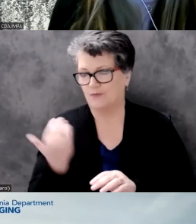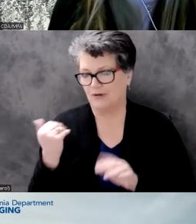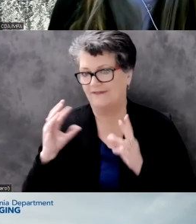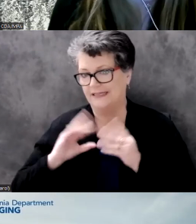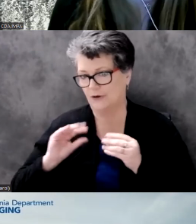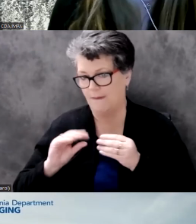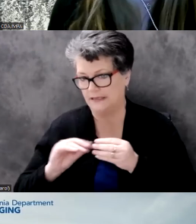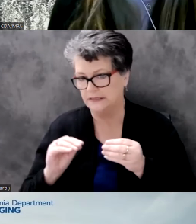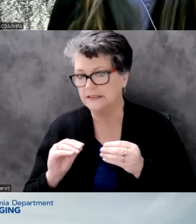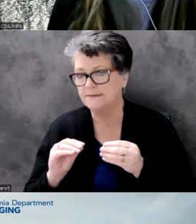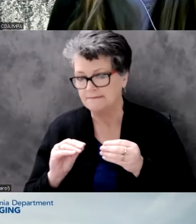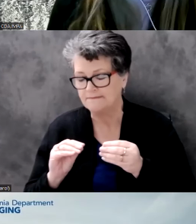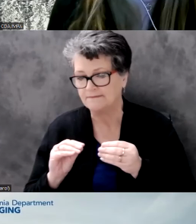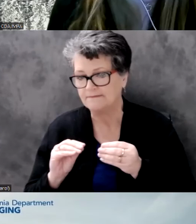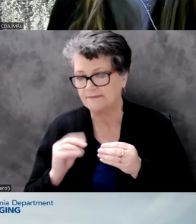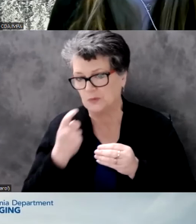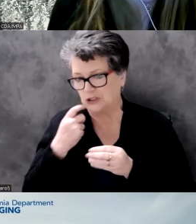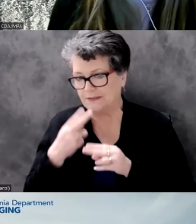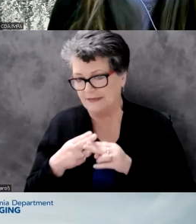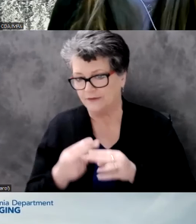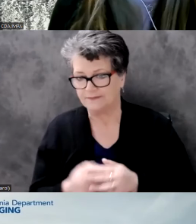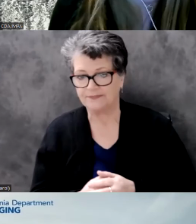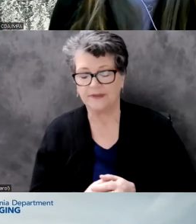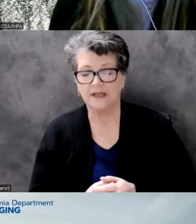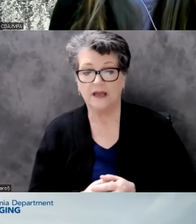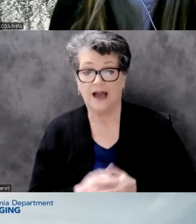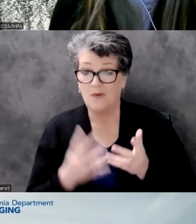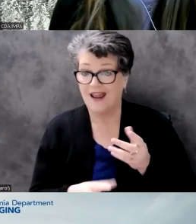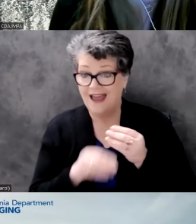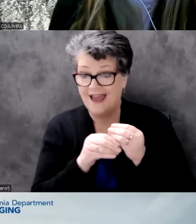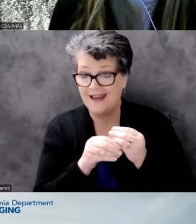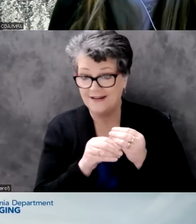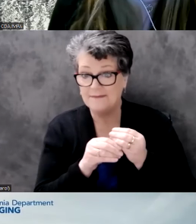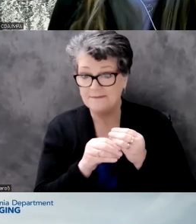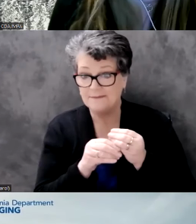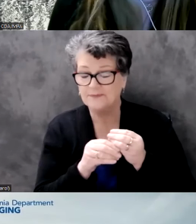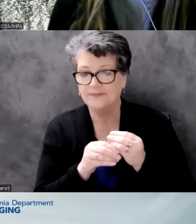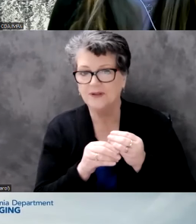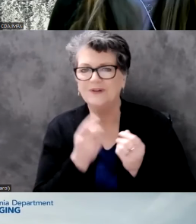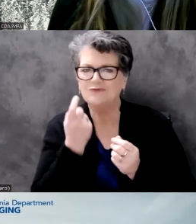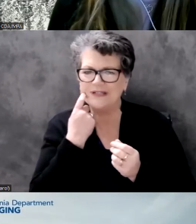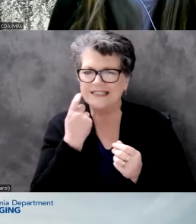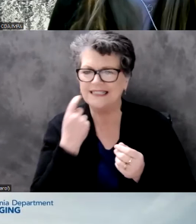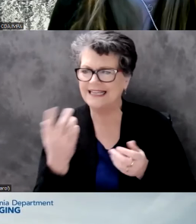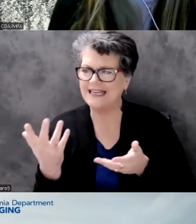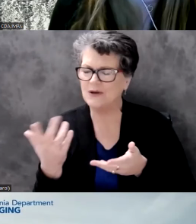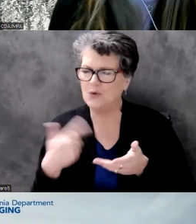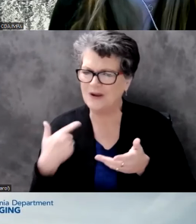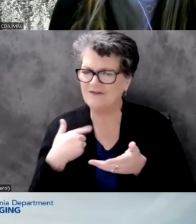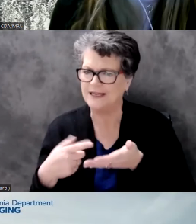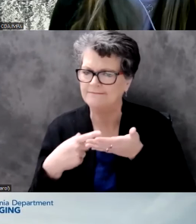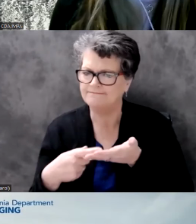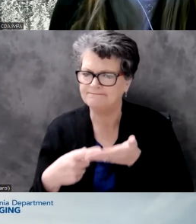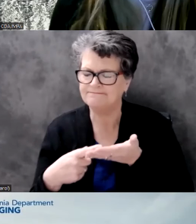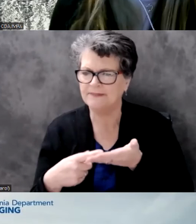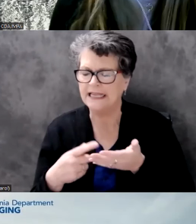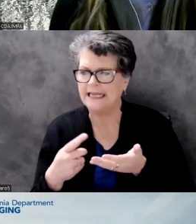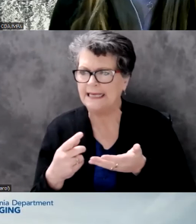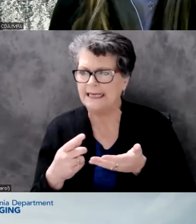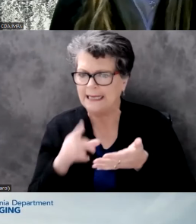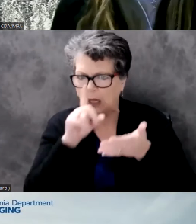comment that was mentioned. And I want to add to that we've been recently talking about, we've been looking